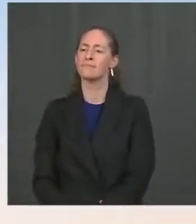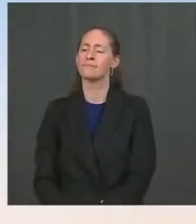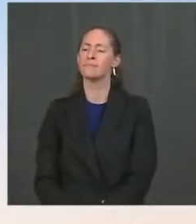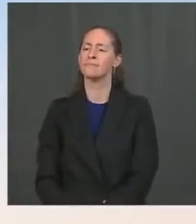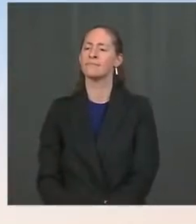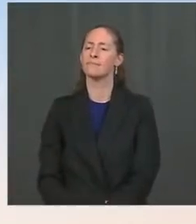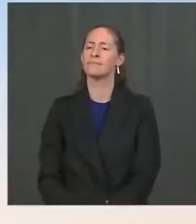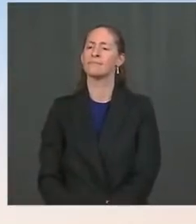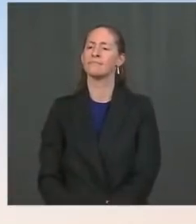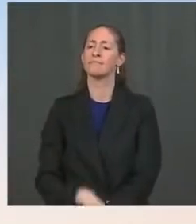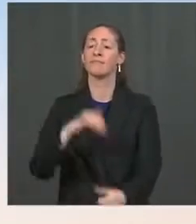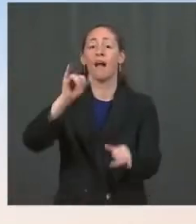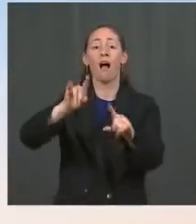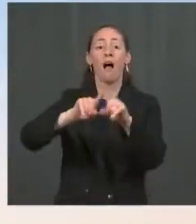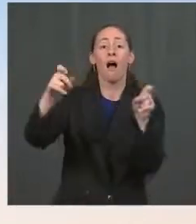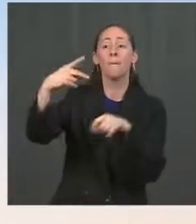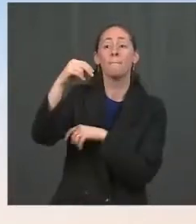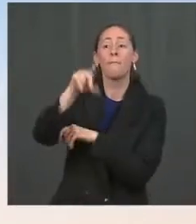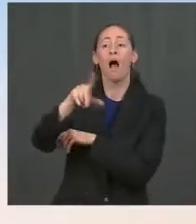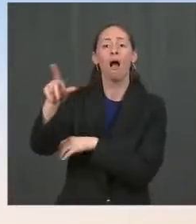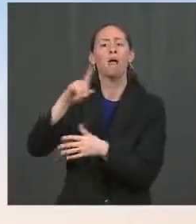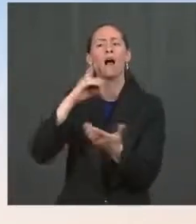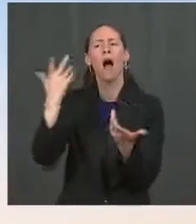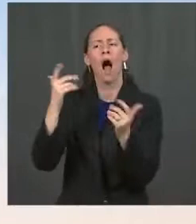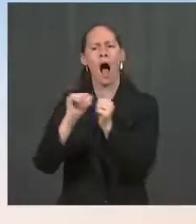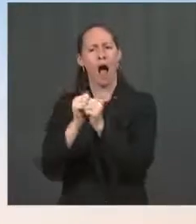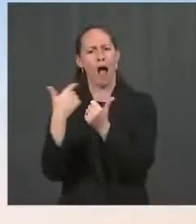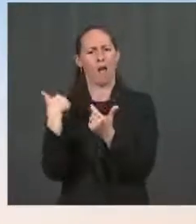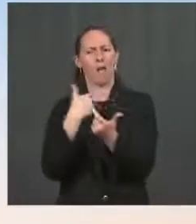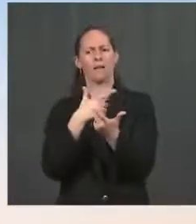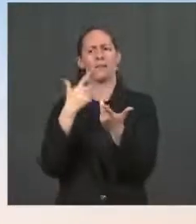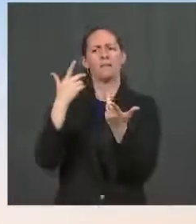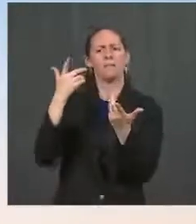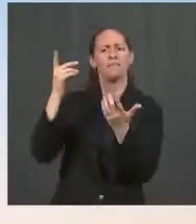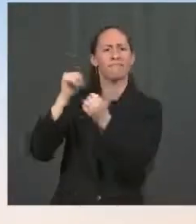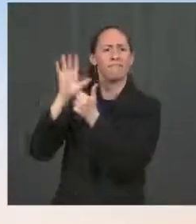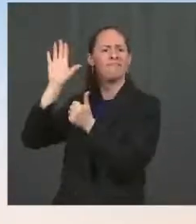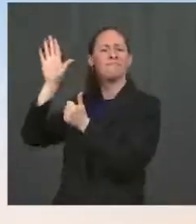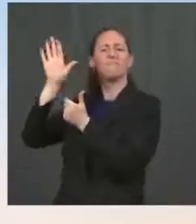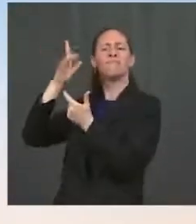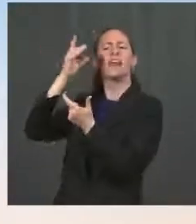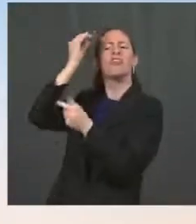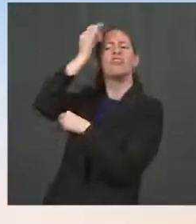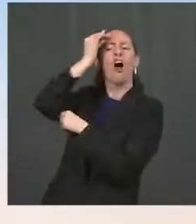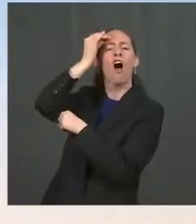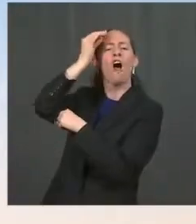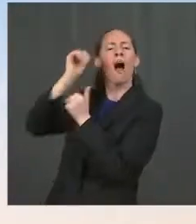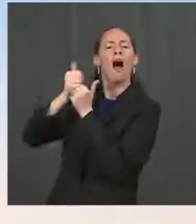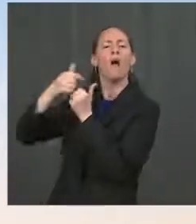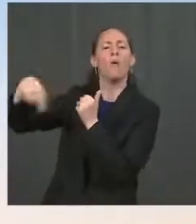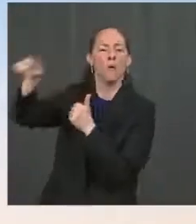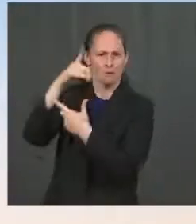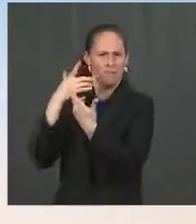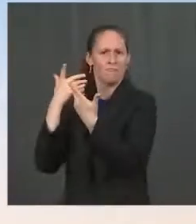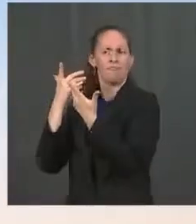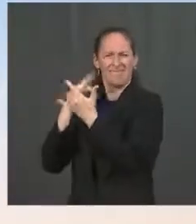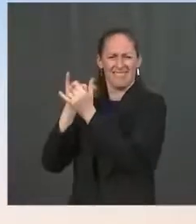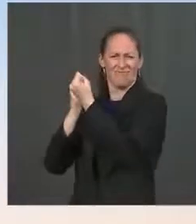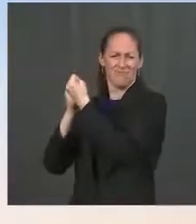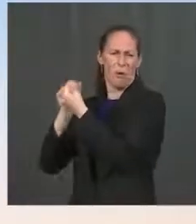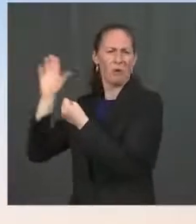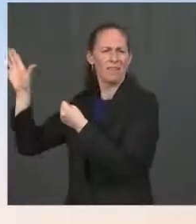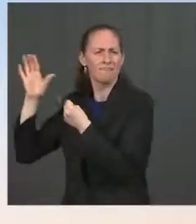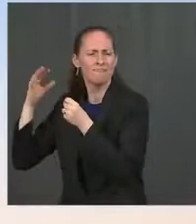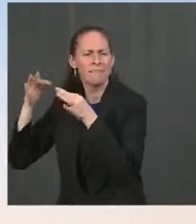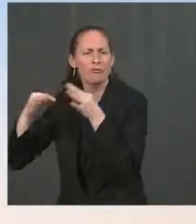coronavirus continues to be the majority of the American public, and that hasn't changed. Go ahead. The American Federation of Government Employees says it encourages